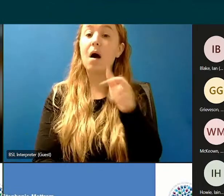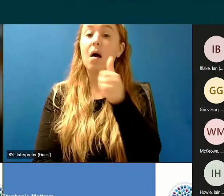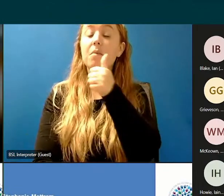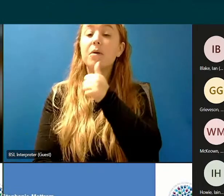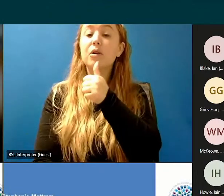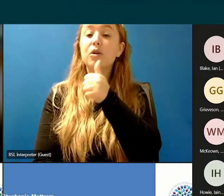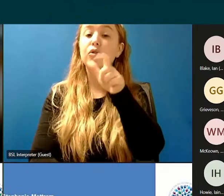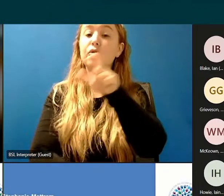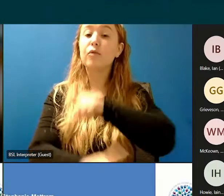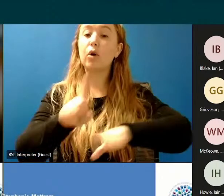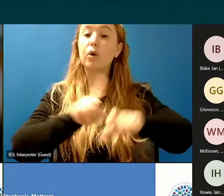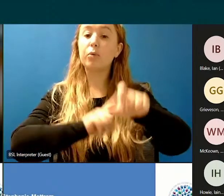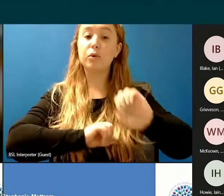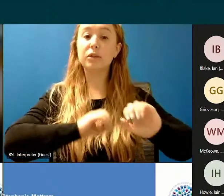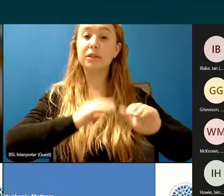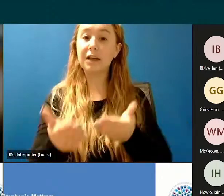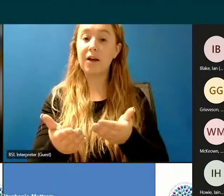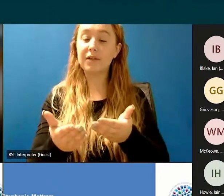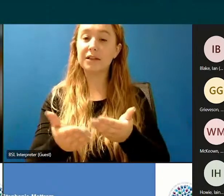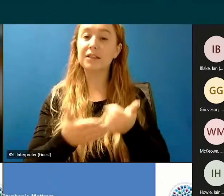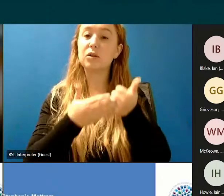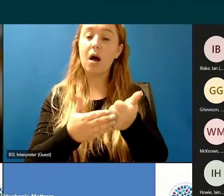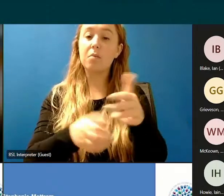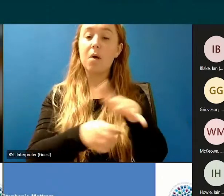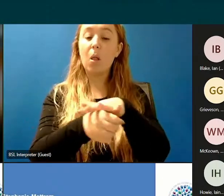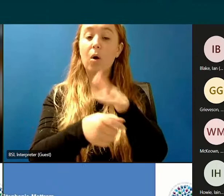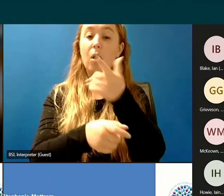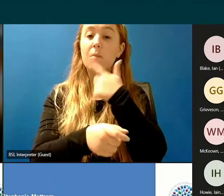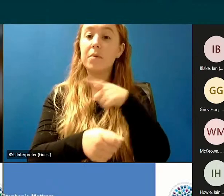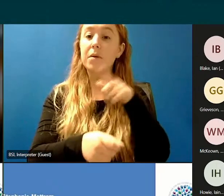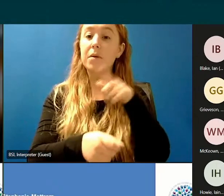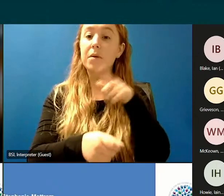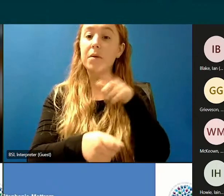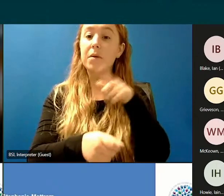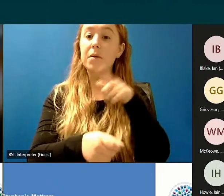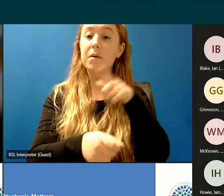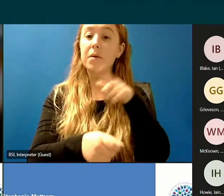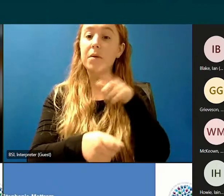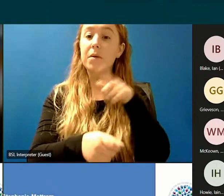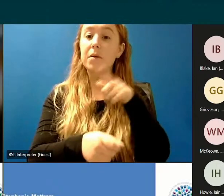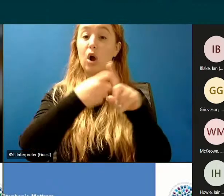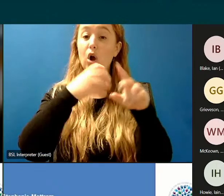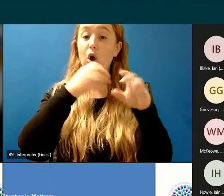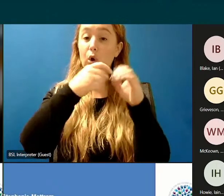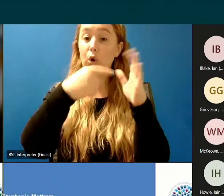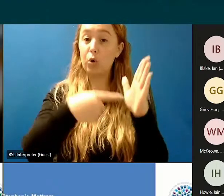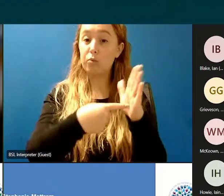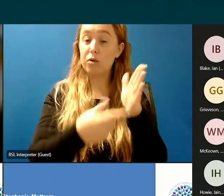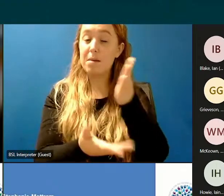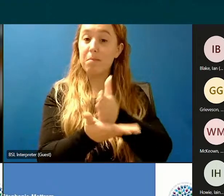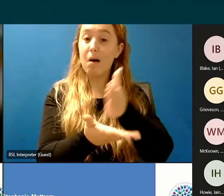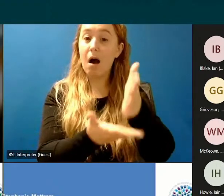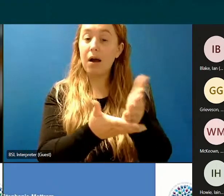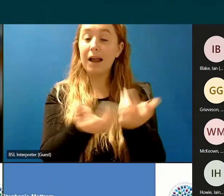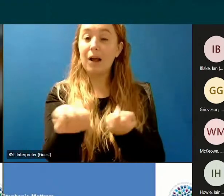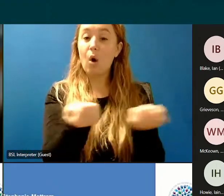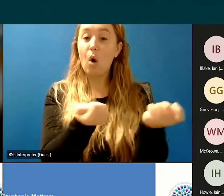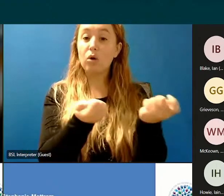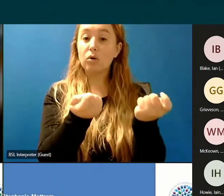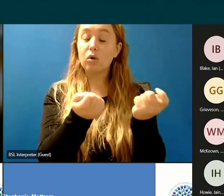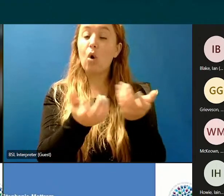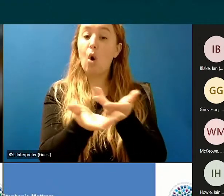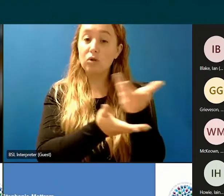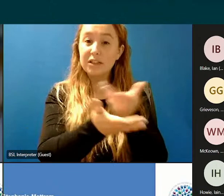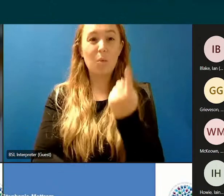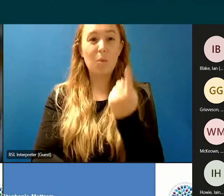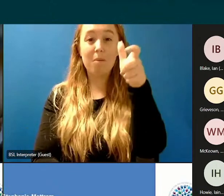community services for local people. I attended a parking consultation in Kirkcudbright last week, and somebody quite openly said, we're wasting our